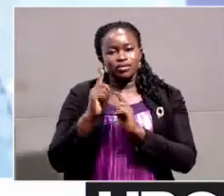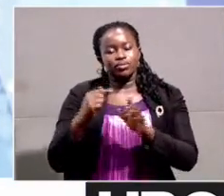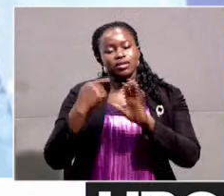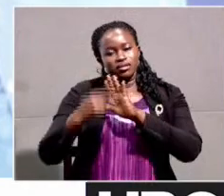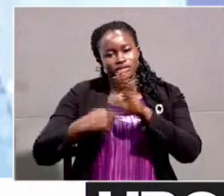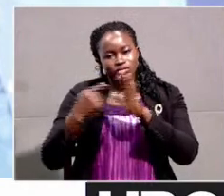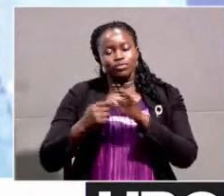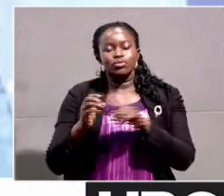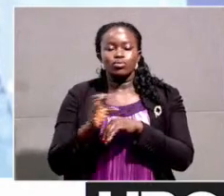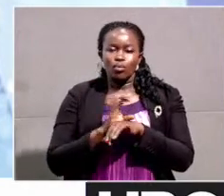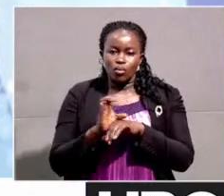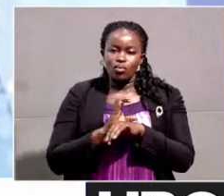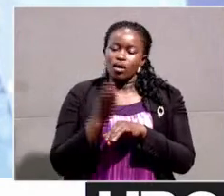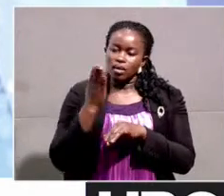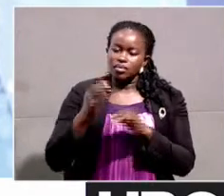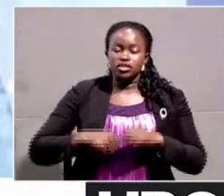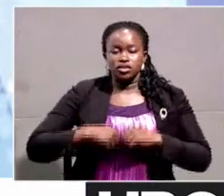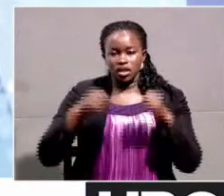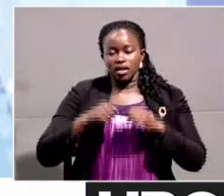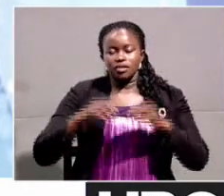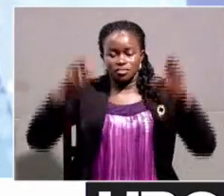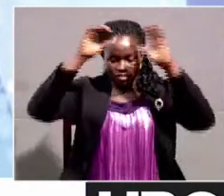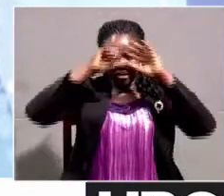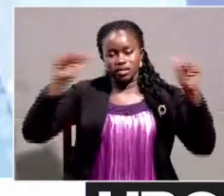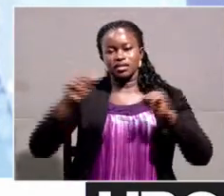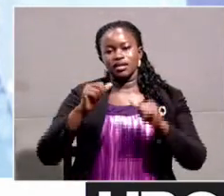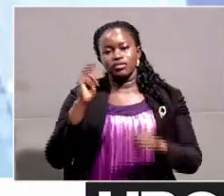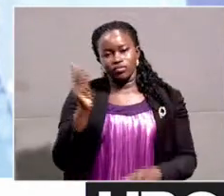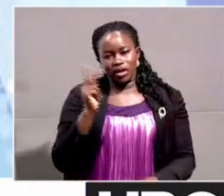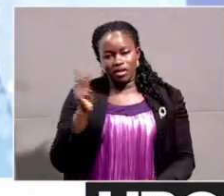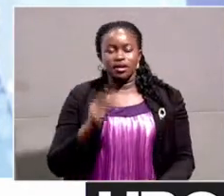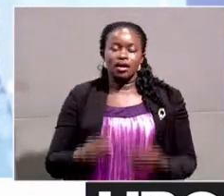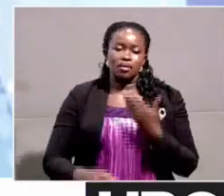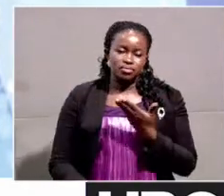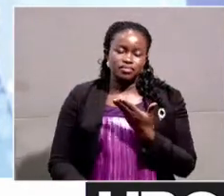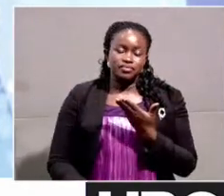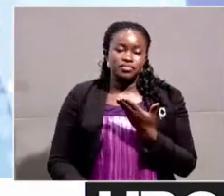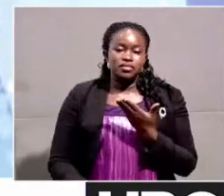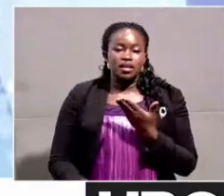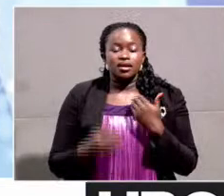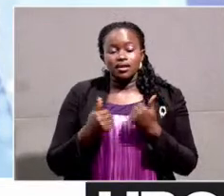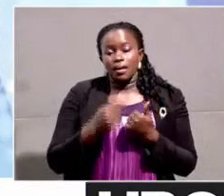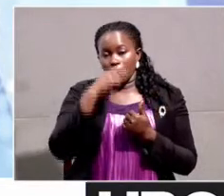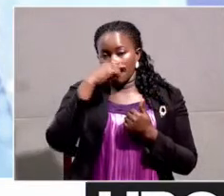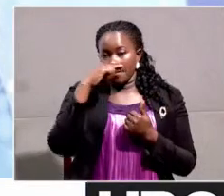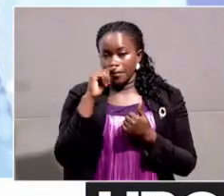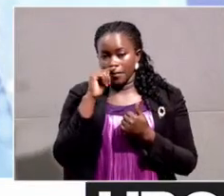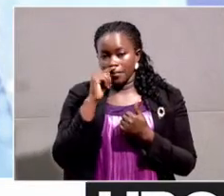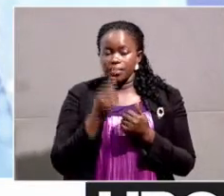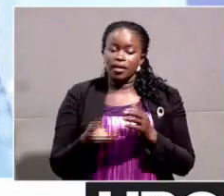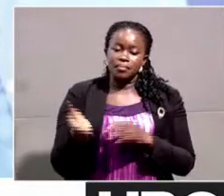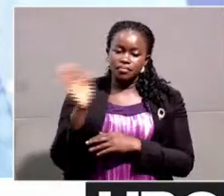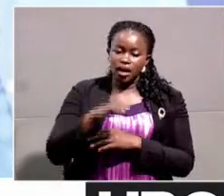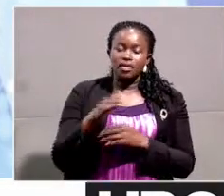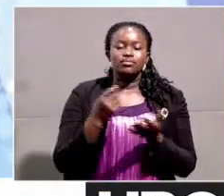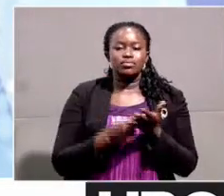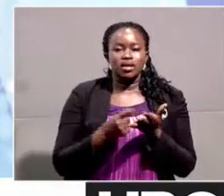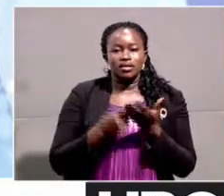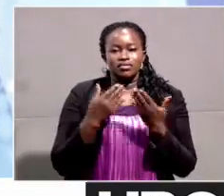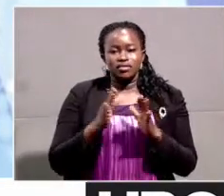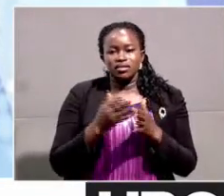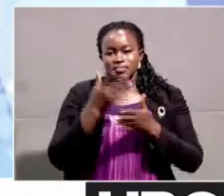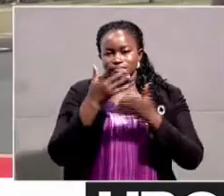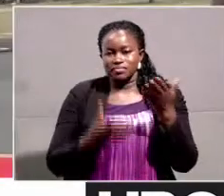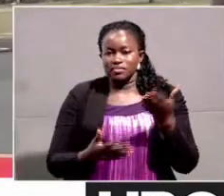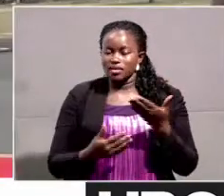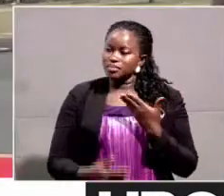DRC is chaired by President Uhuru Kenyatta of Kenya. President Museveni is back home, and we have details to this